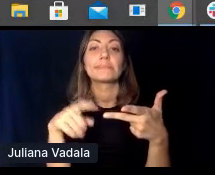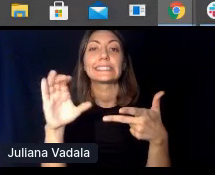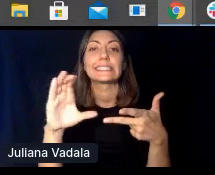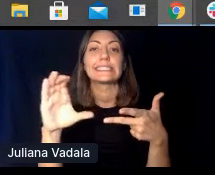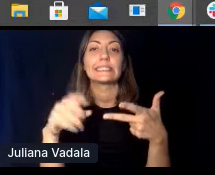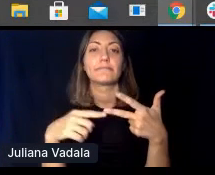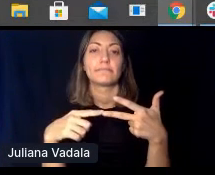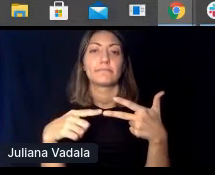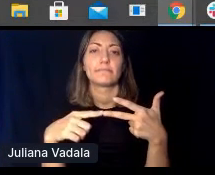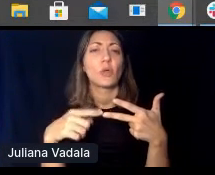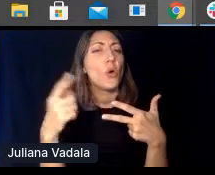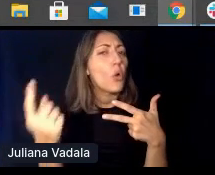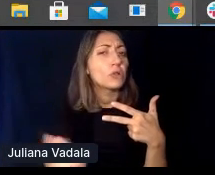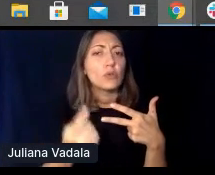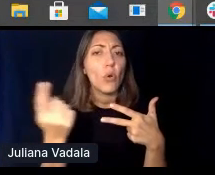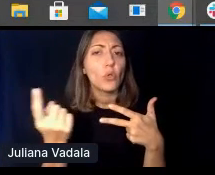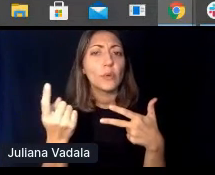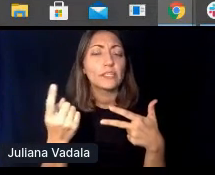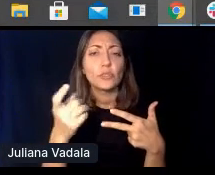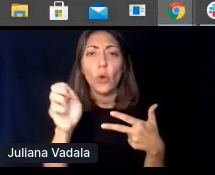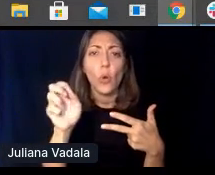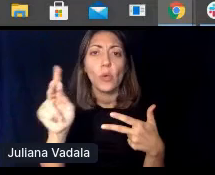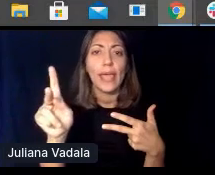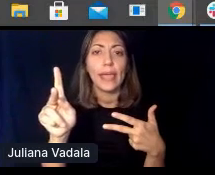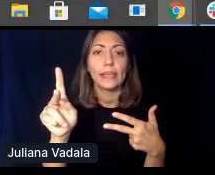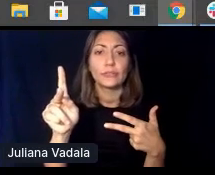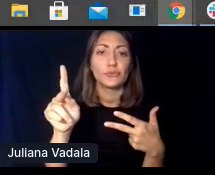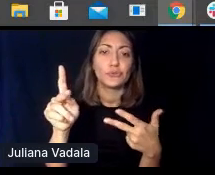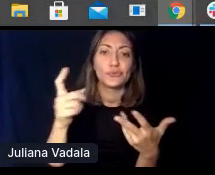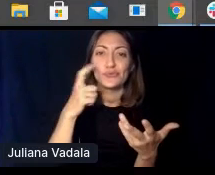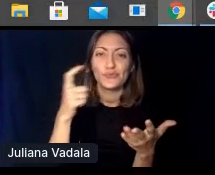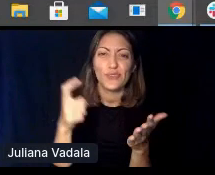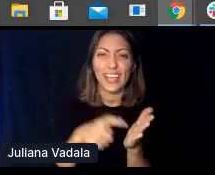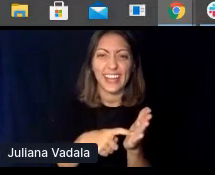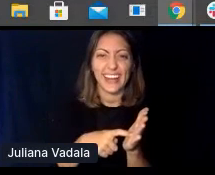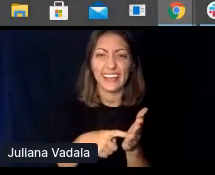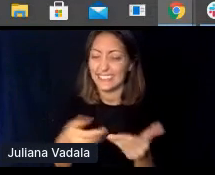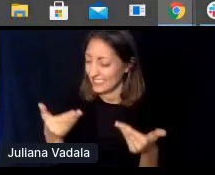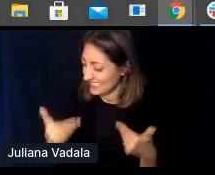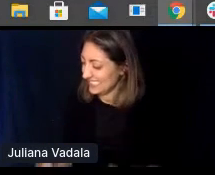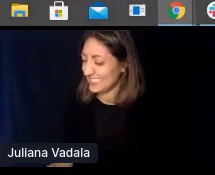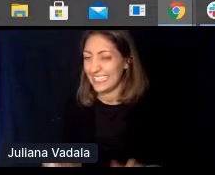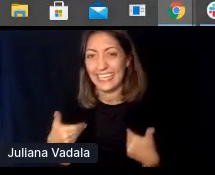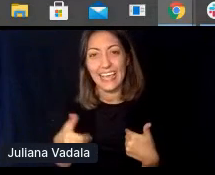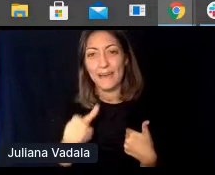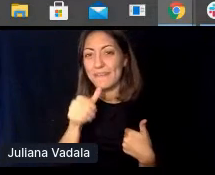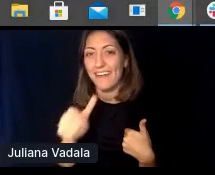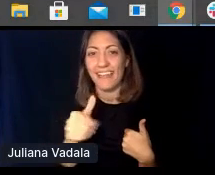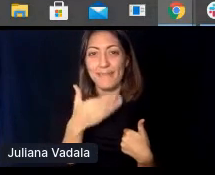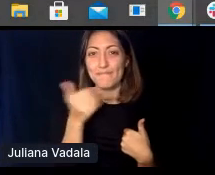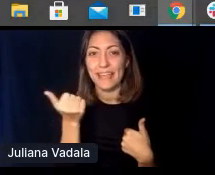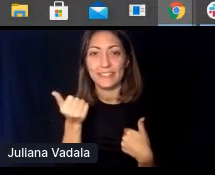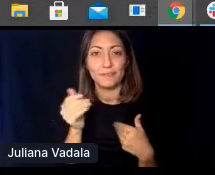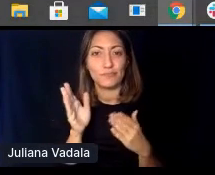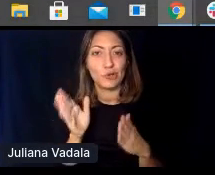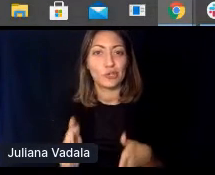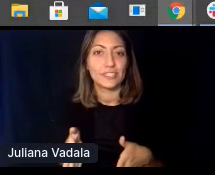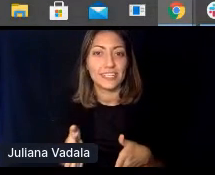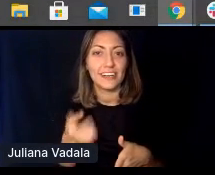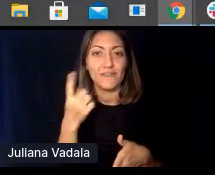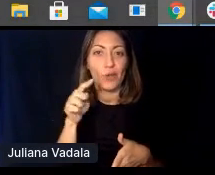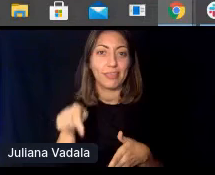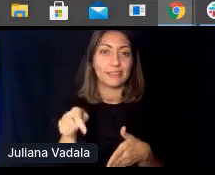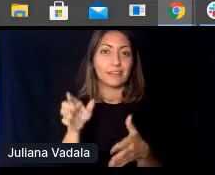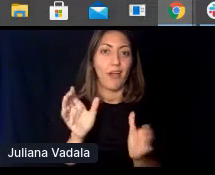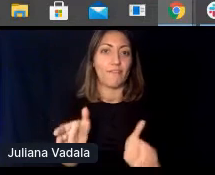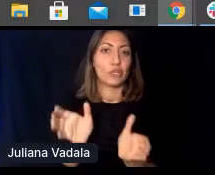always okay to recognize that you're not the best person for the conversation. Again, don't assume that they no longer want to